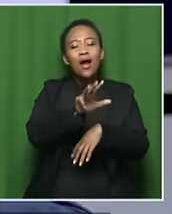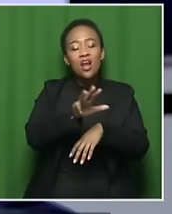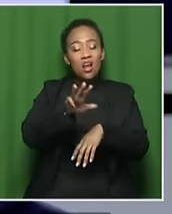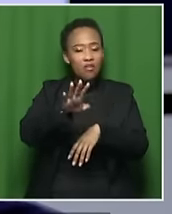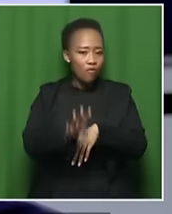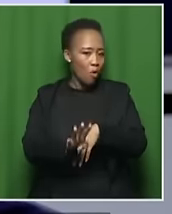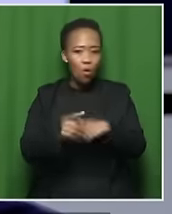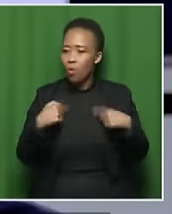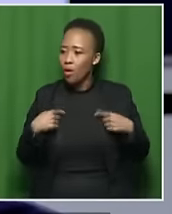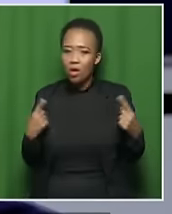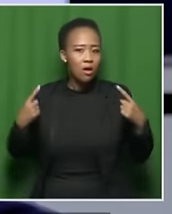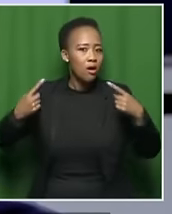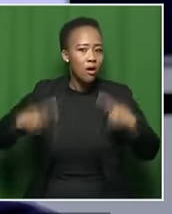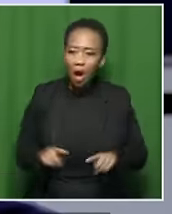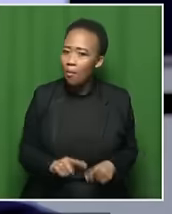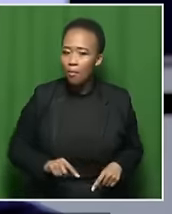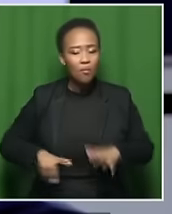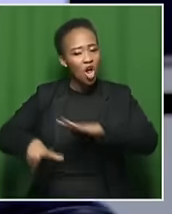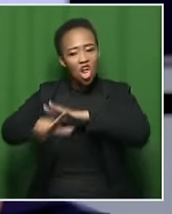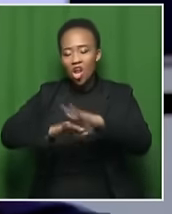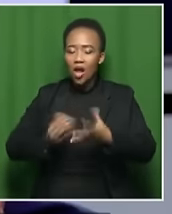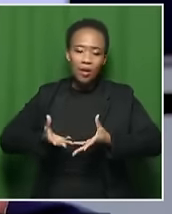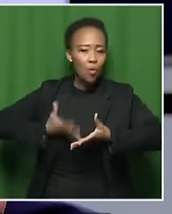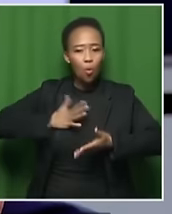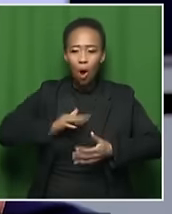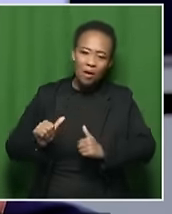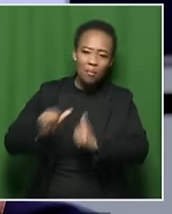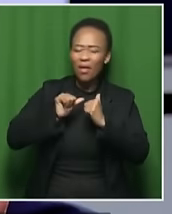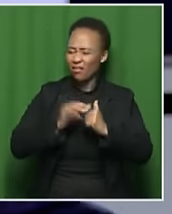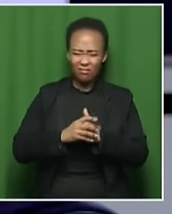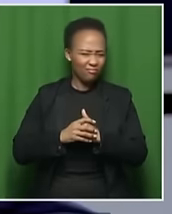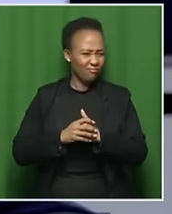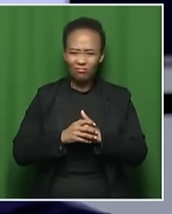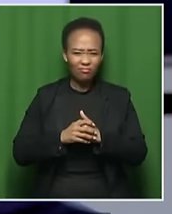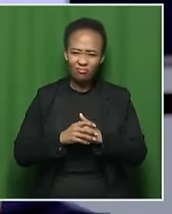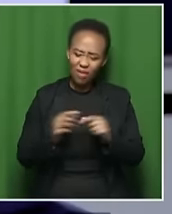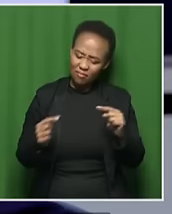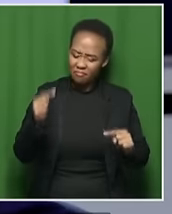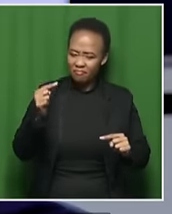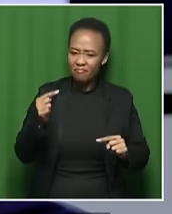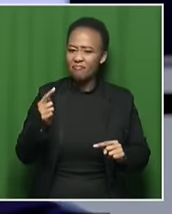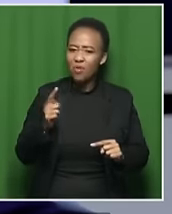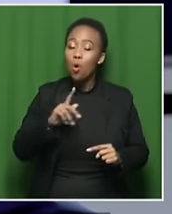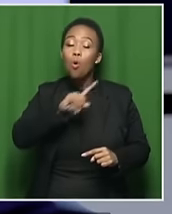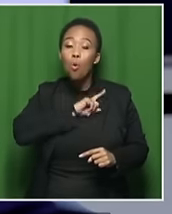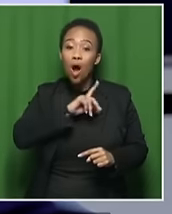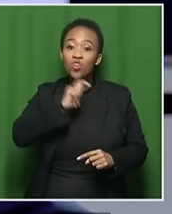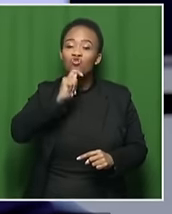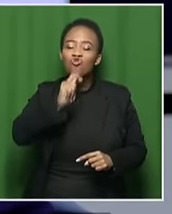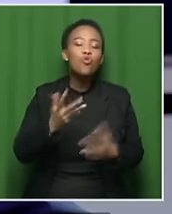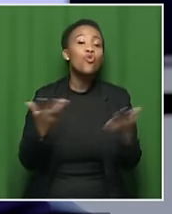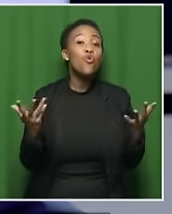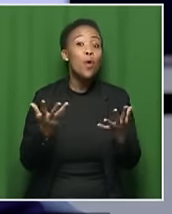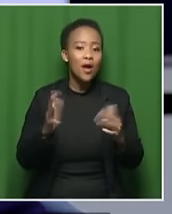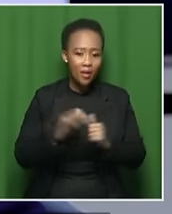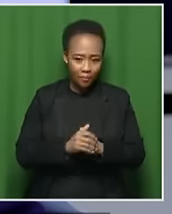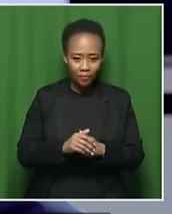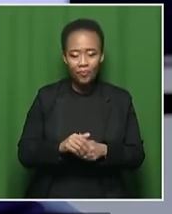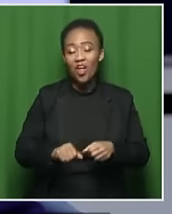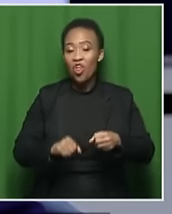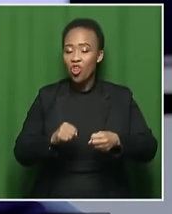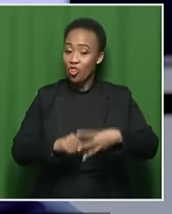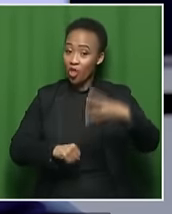say we want land expropriation, that defeats the object, because who determines truth? Okay. Thirdly, and